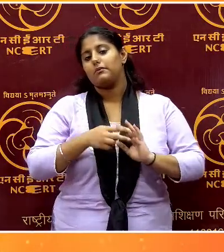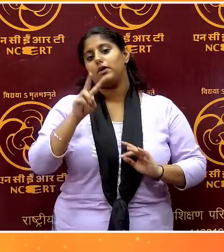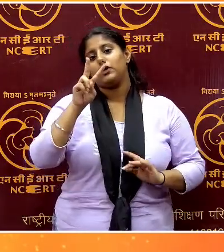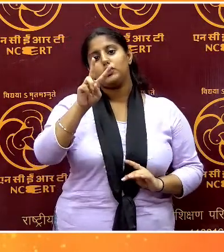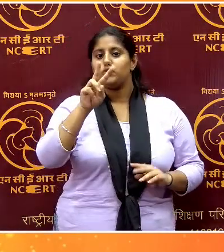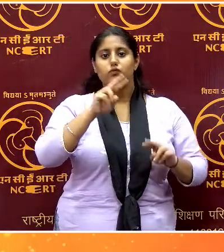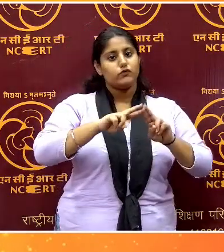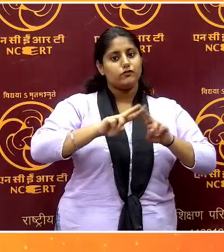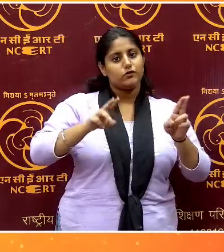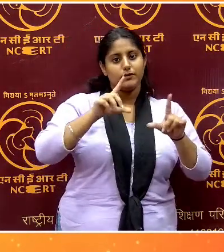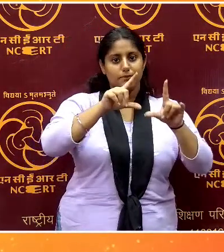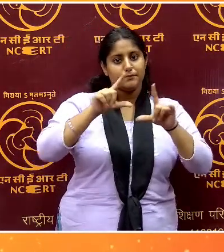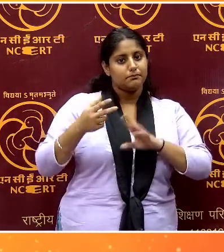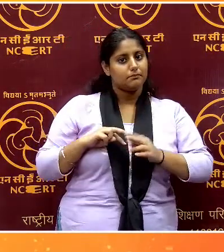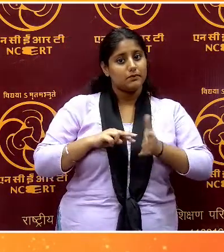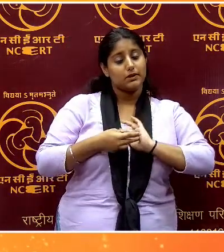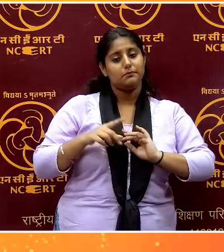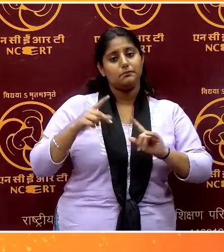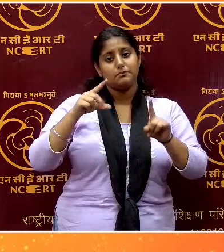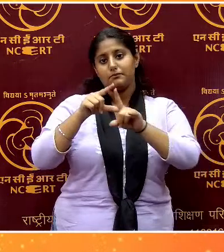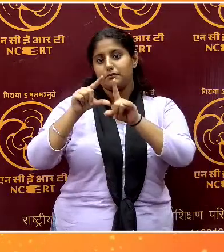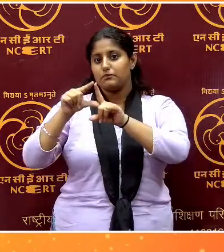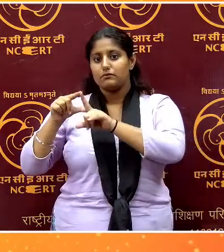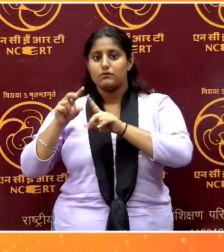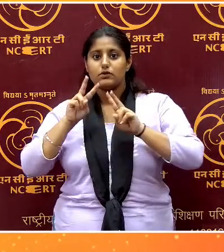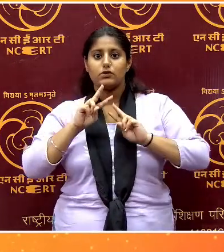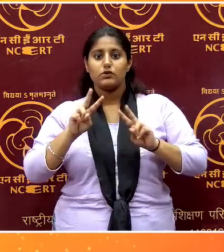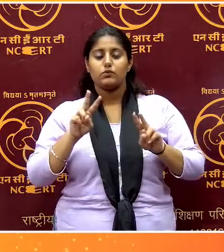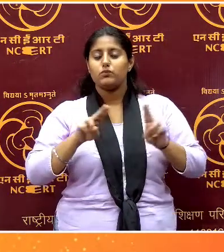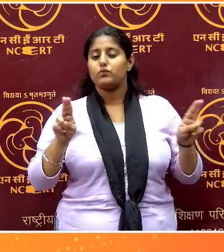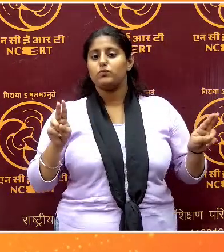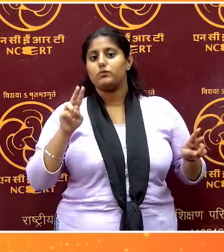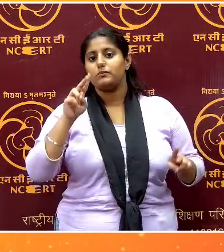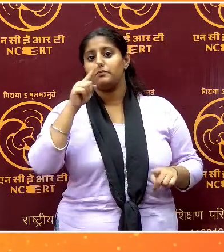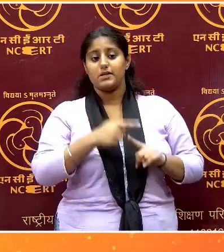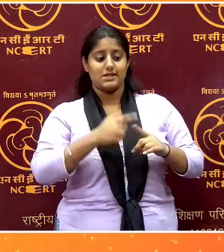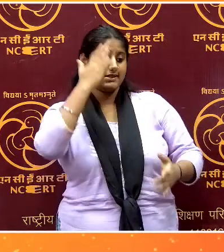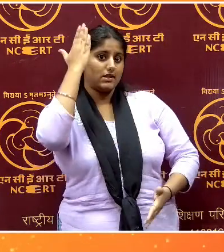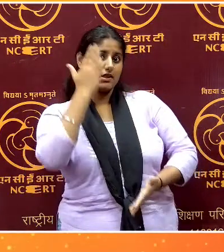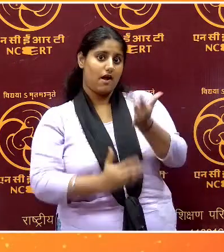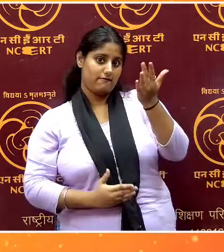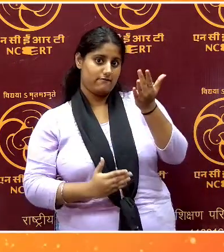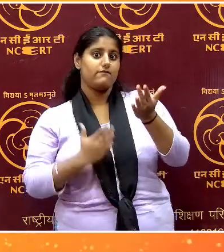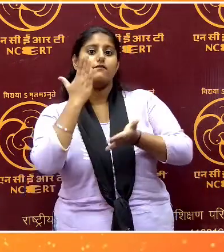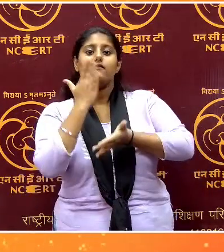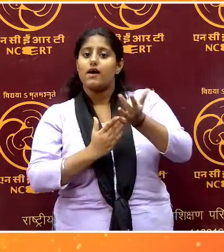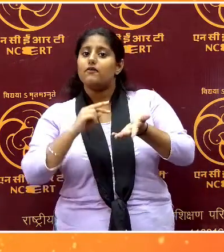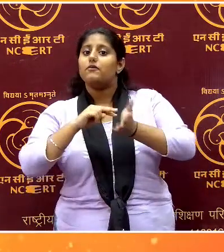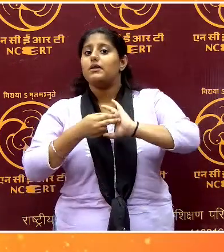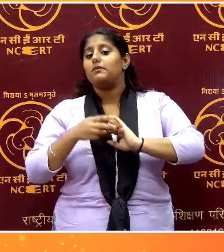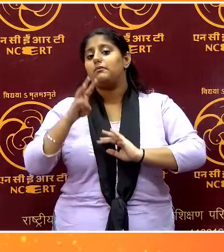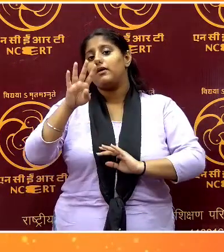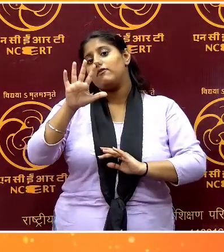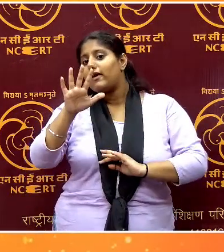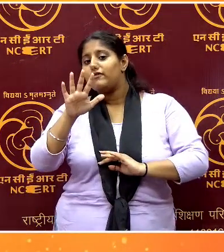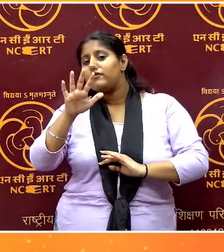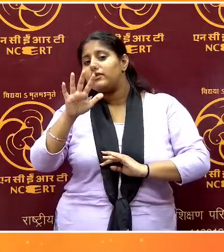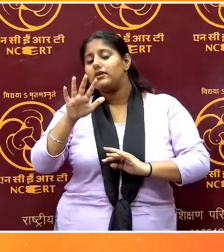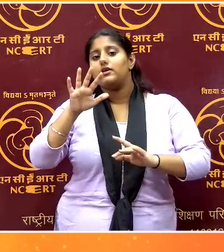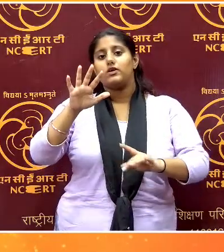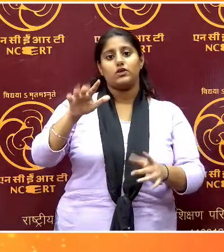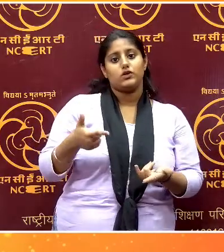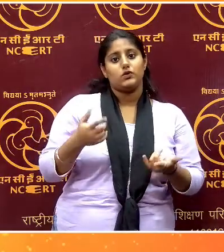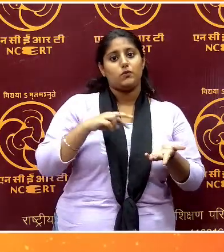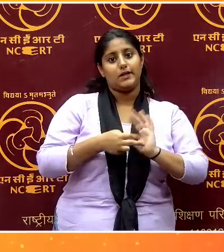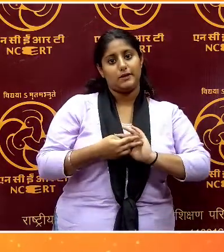complete pictures, that is 2 Yes. triangles, And and the a half picture of triangle. So, half of 10 will be obviously 5.